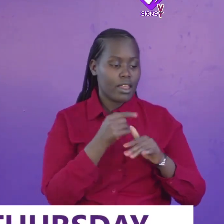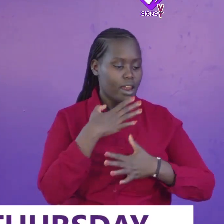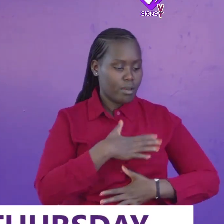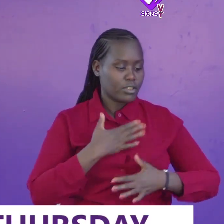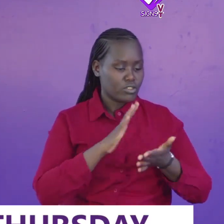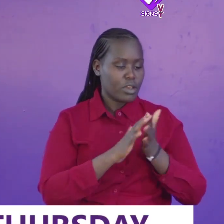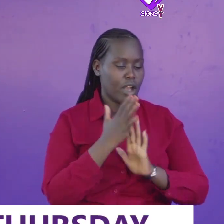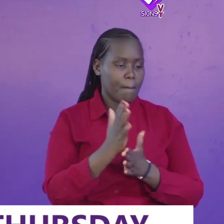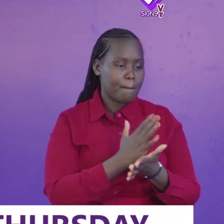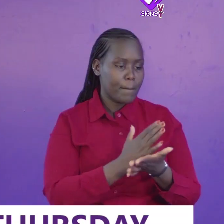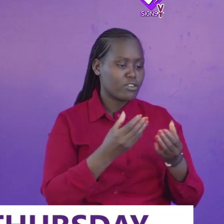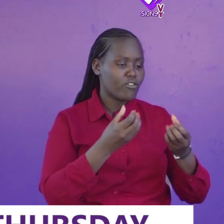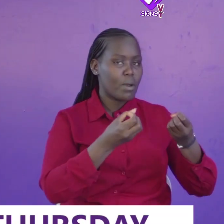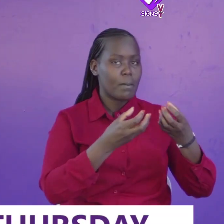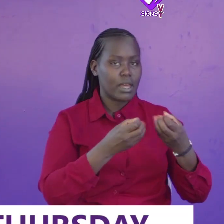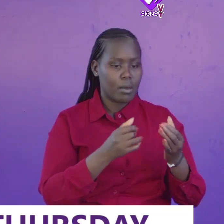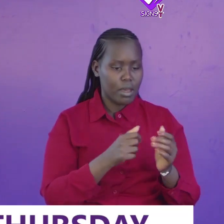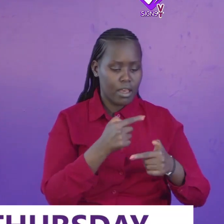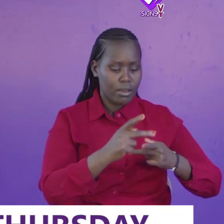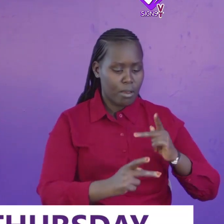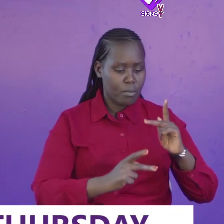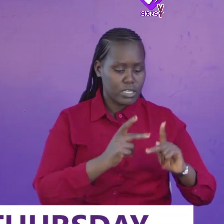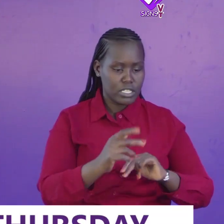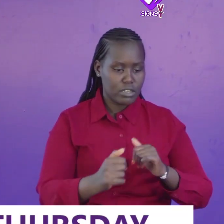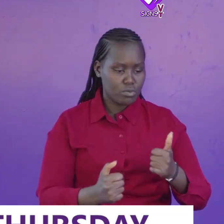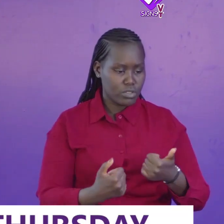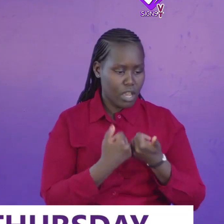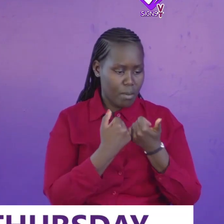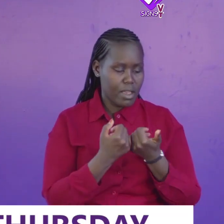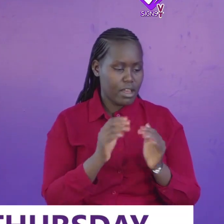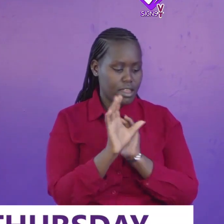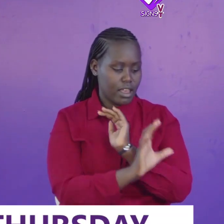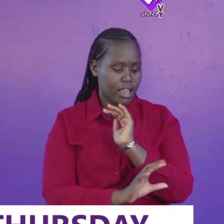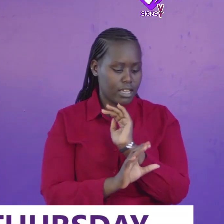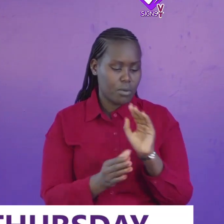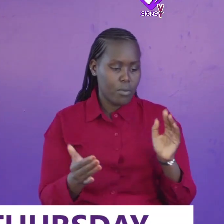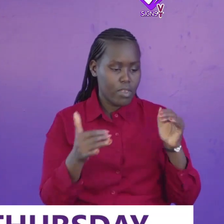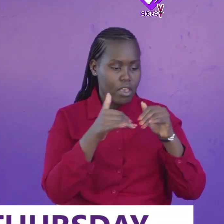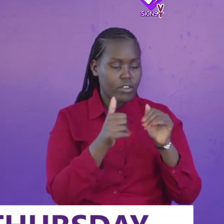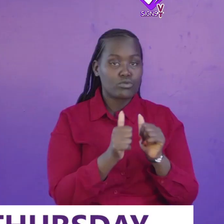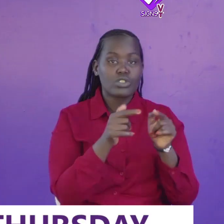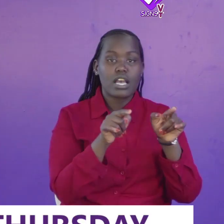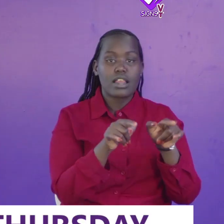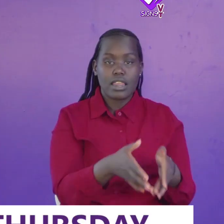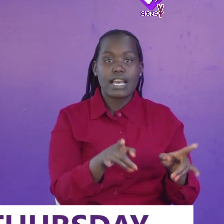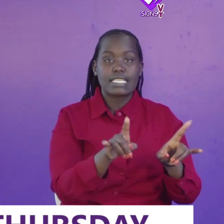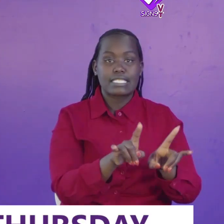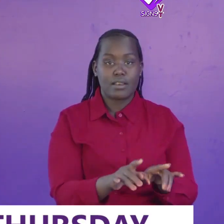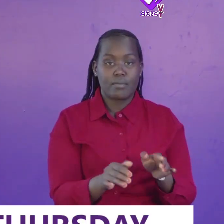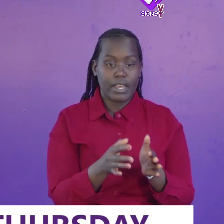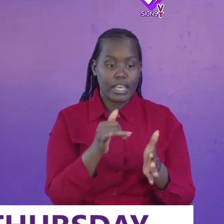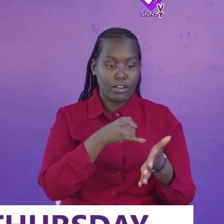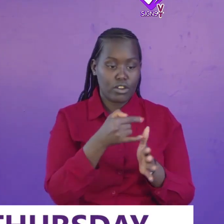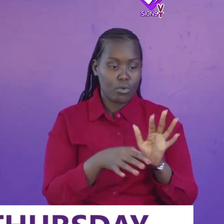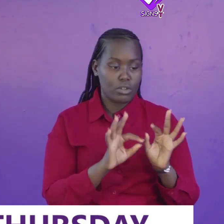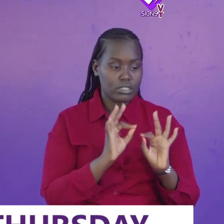of so many processes that are taking place in the country, with the events that are there as well that include sign language interpreters.